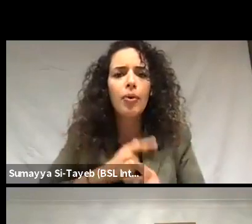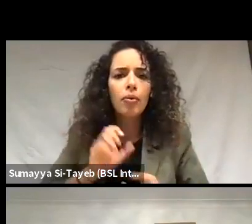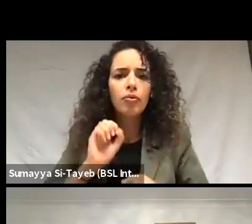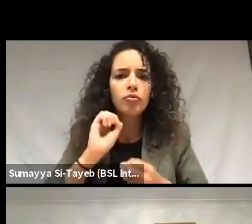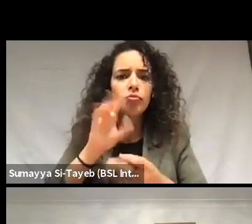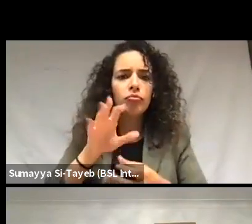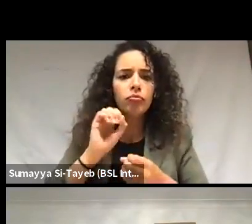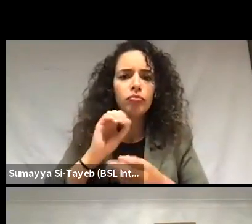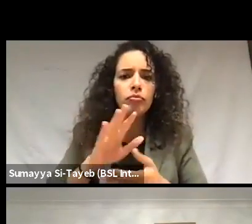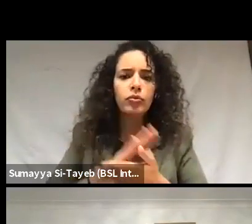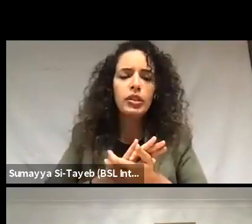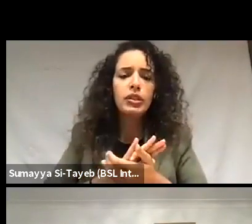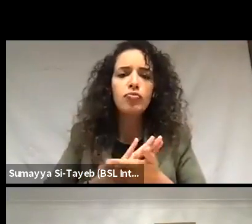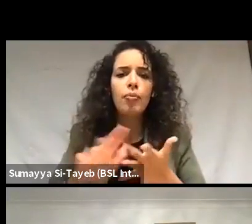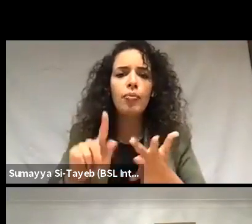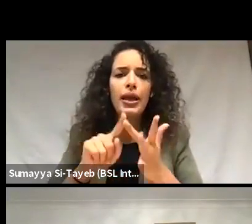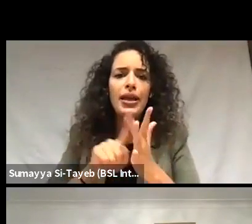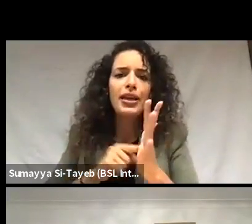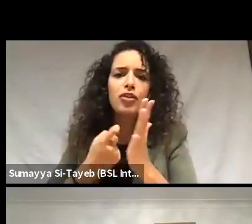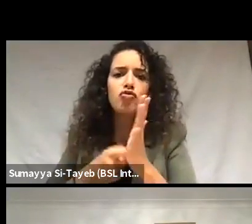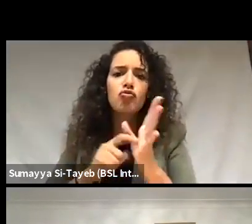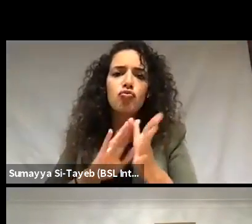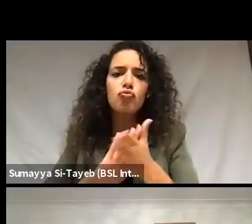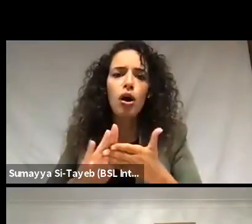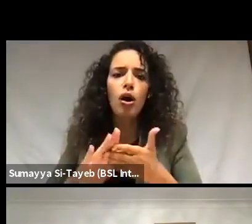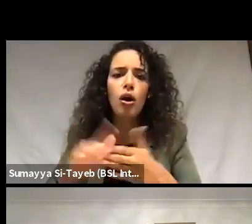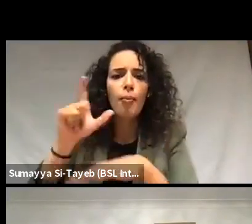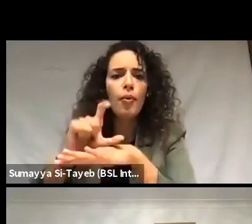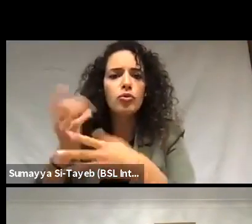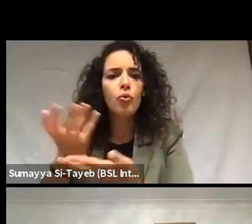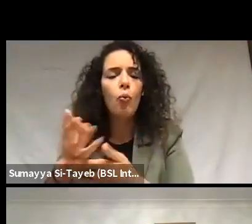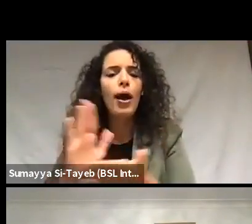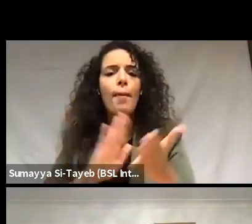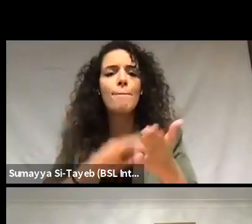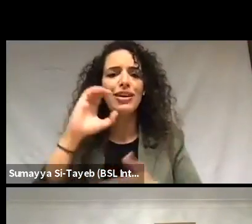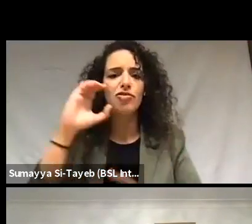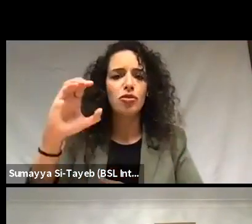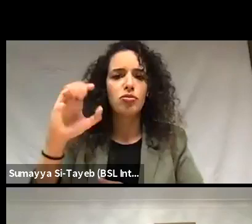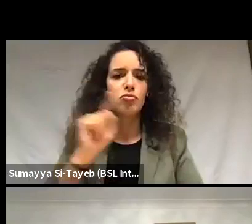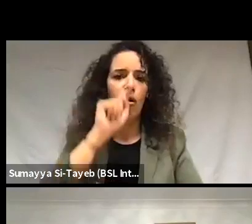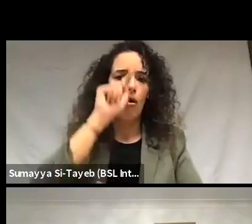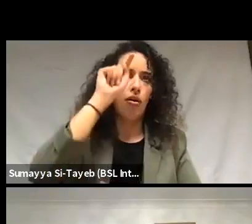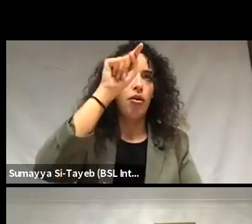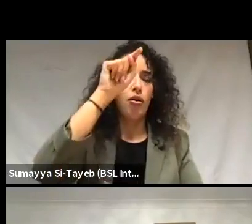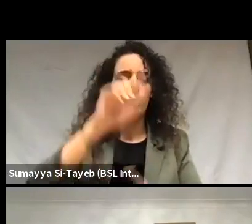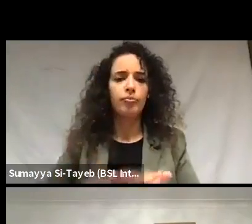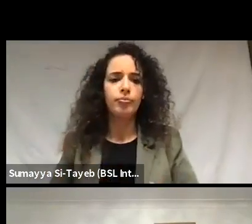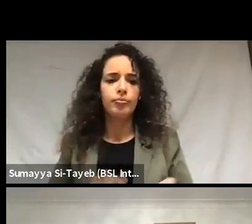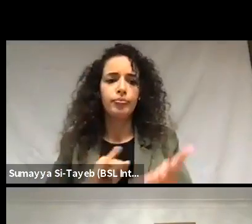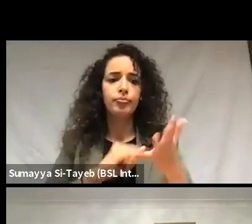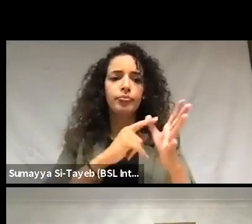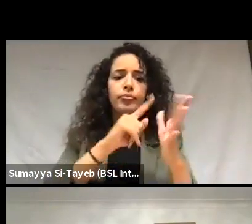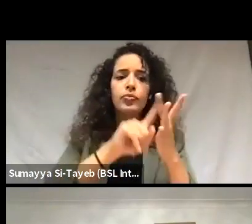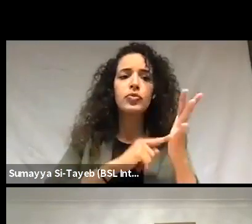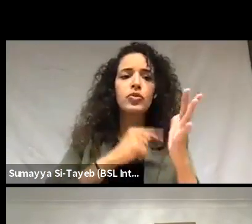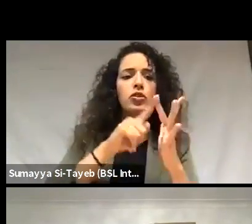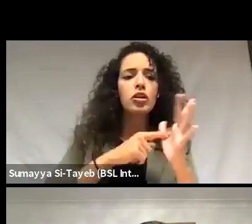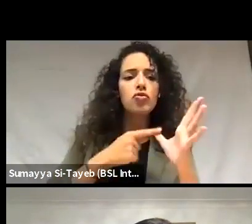Hizra Mosque in Manchester. Do we have Sajjad and Nadia there?